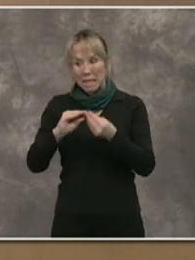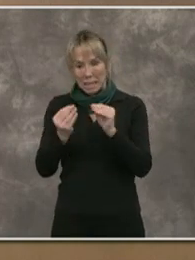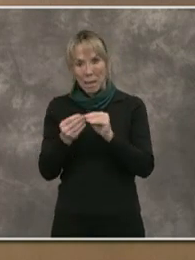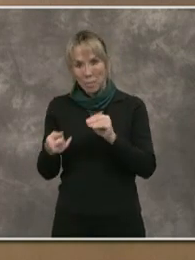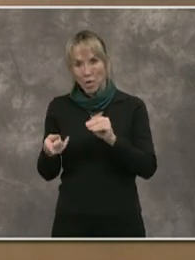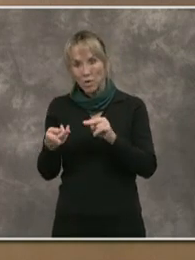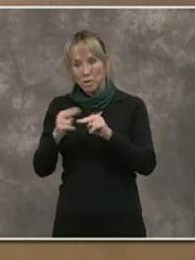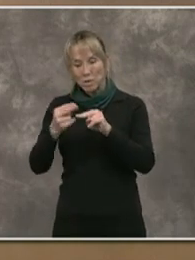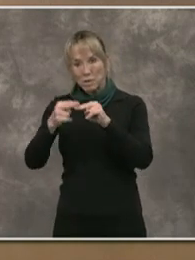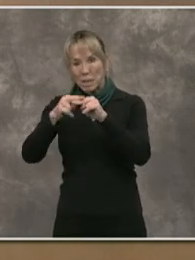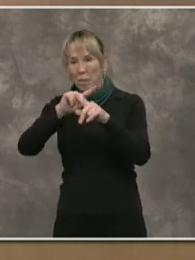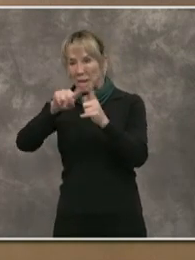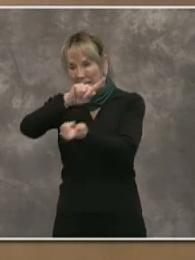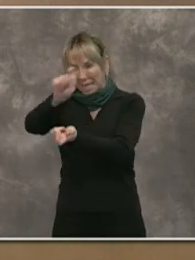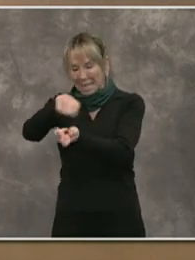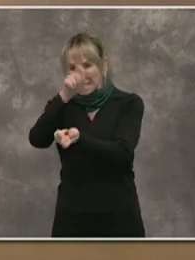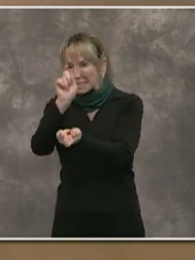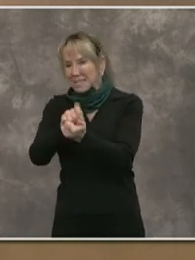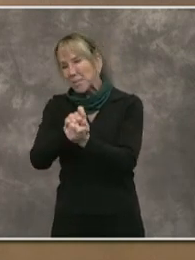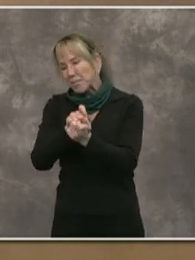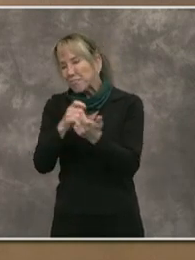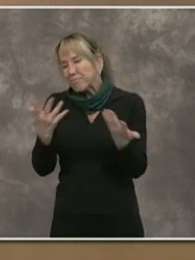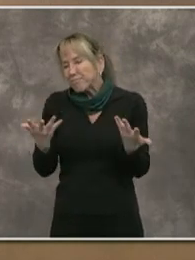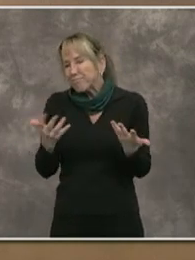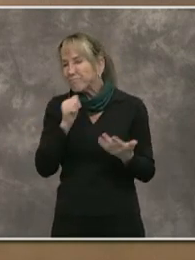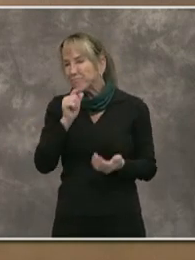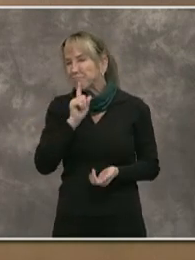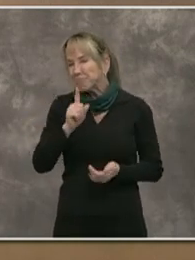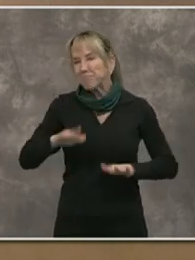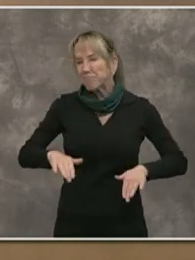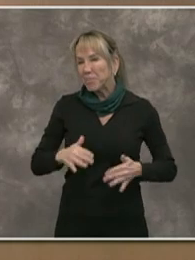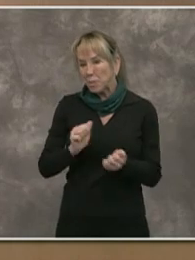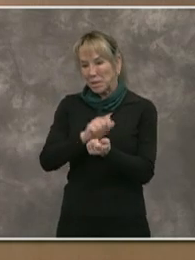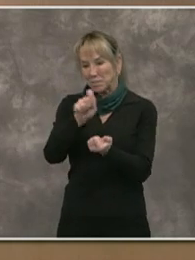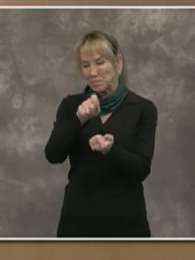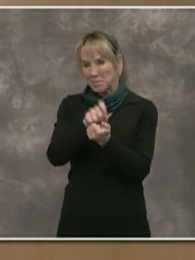but we really don't know that number with fidelity.